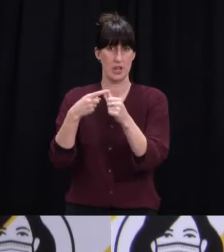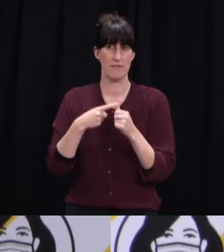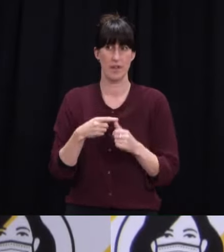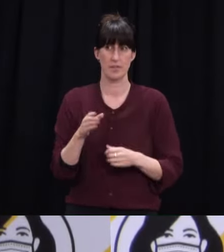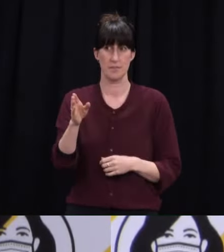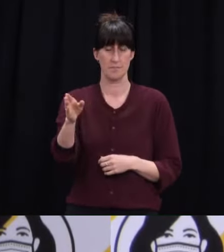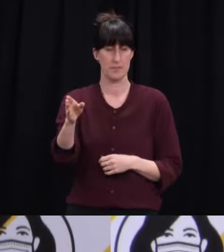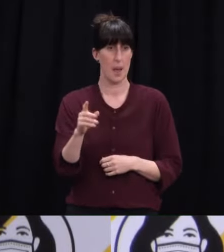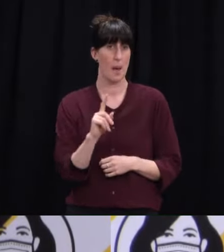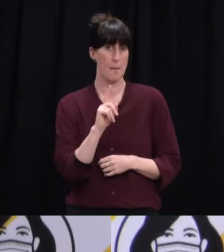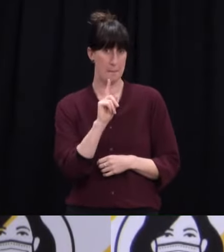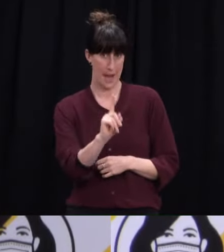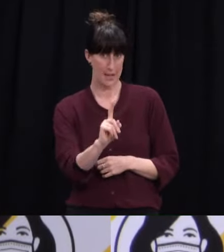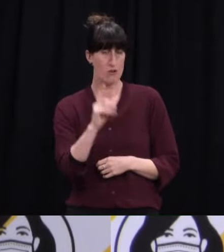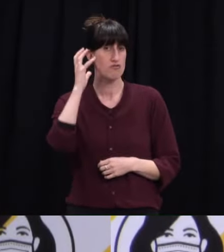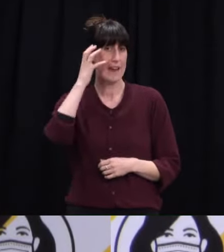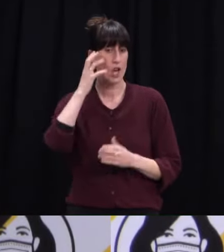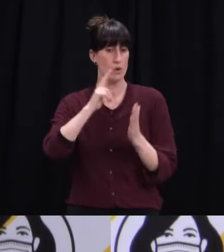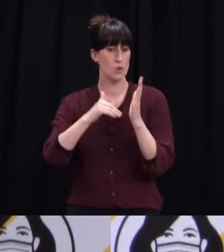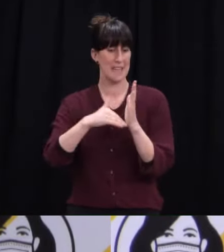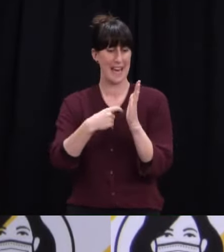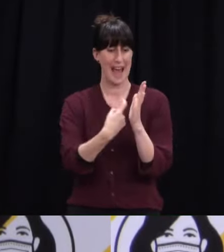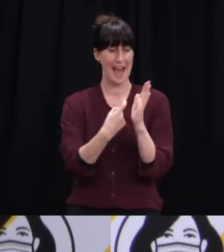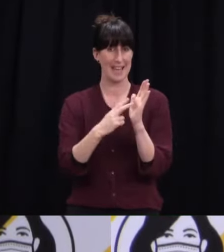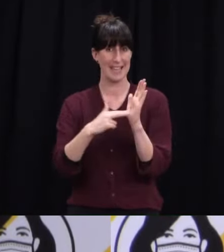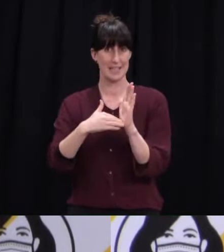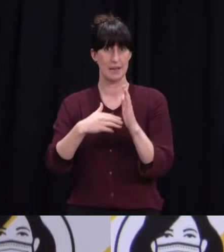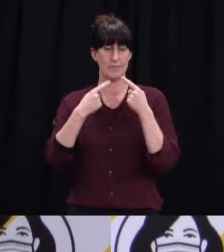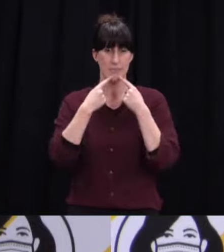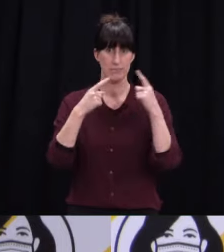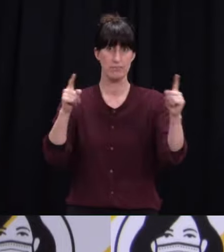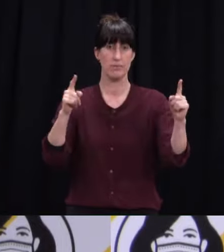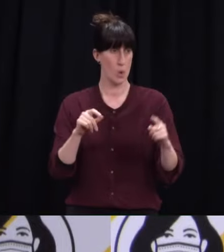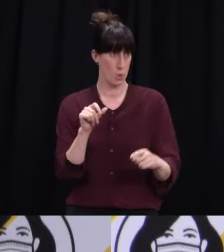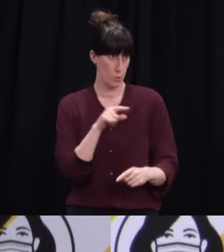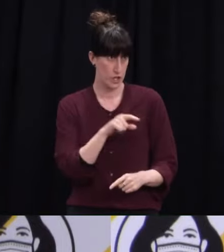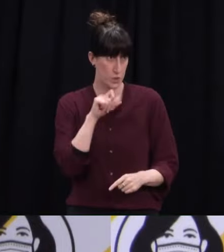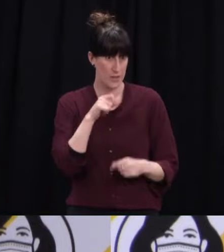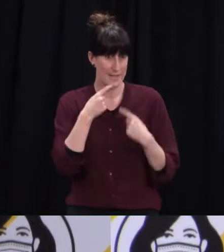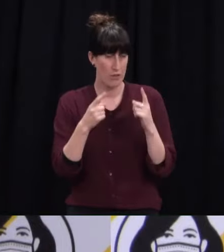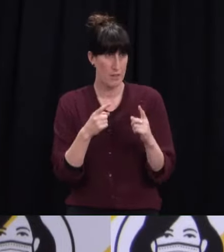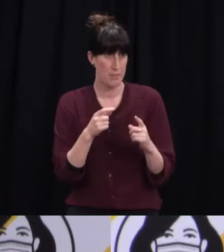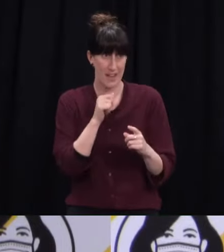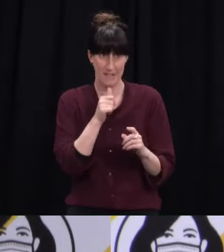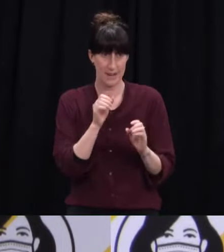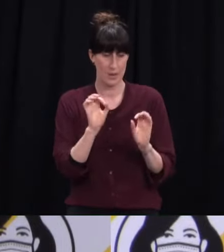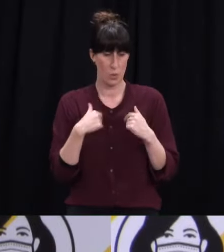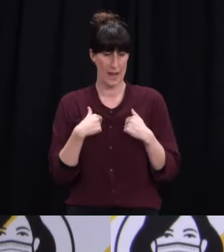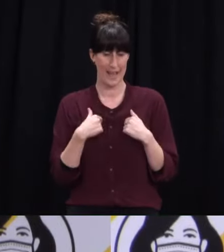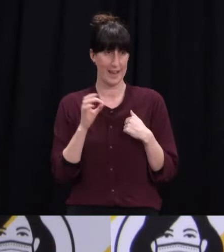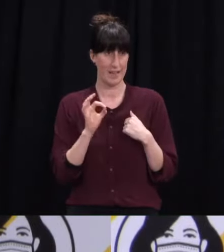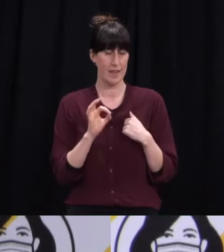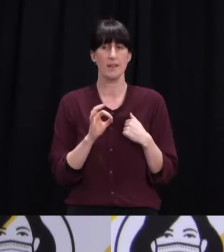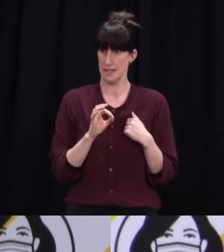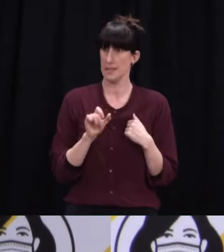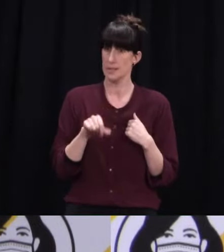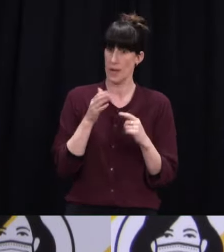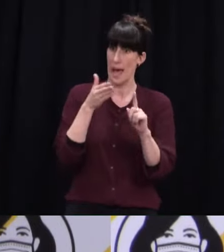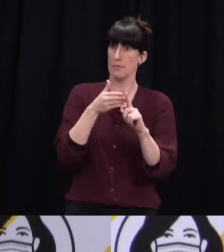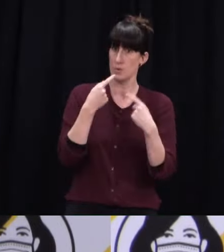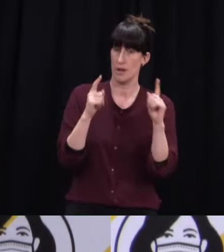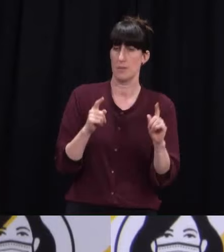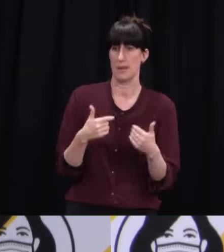today, would those people have been contacted? Yes, that was always the intention. Joe? Just on the Crown Plaza